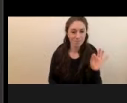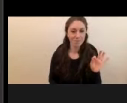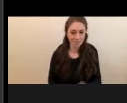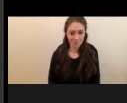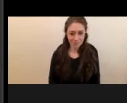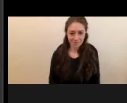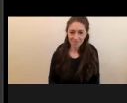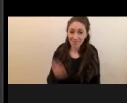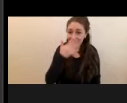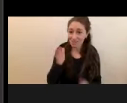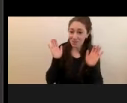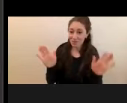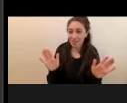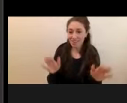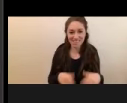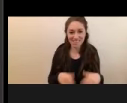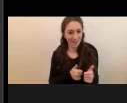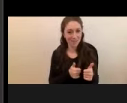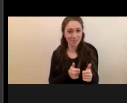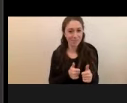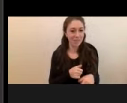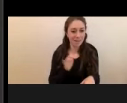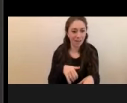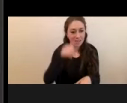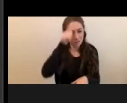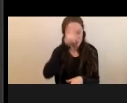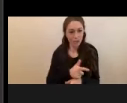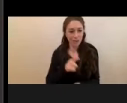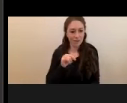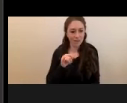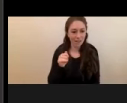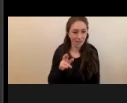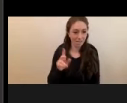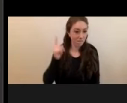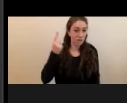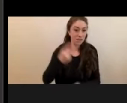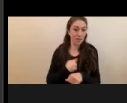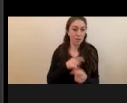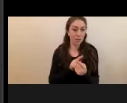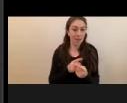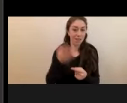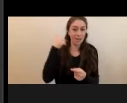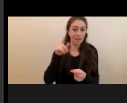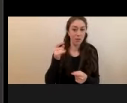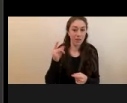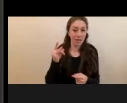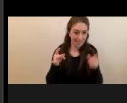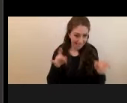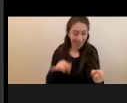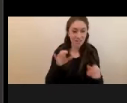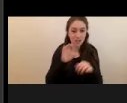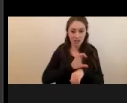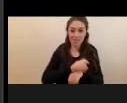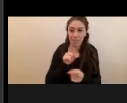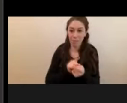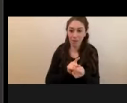Looks great. Okay, cool. So this is Brother Theodis Taylor on the first day we met back in 2018. This is in the church that he built in